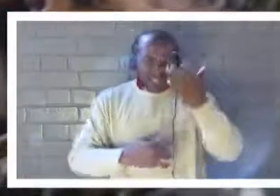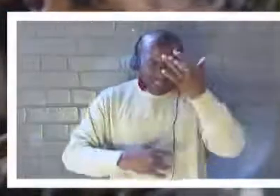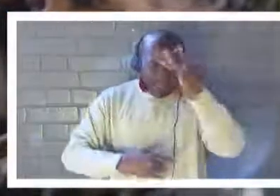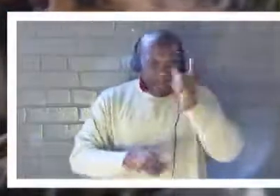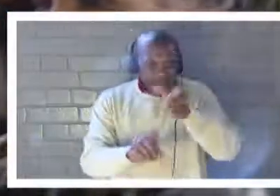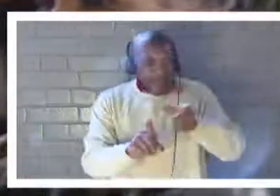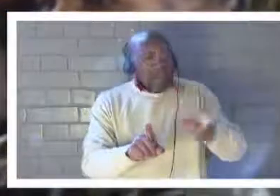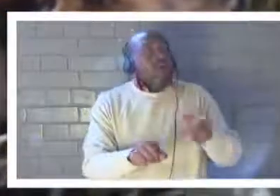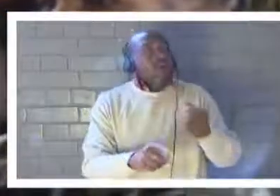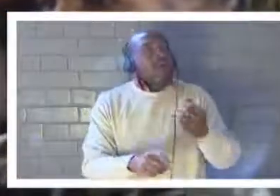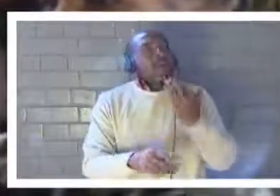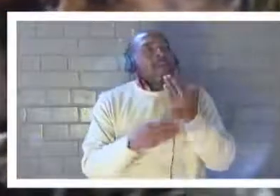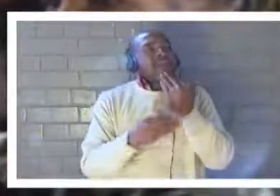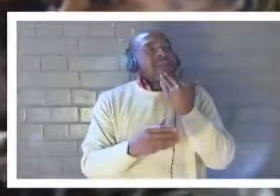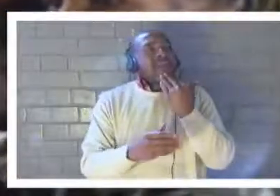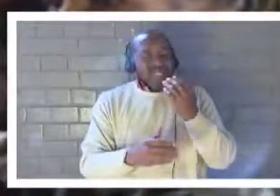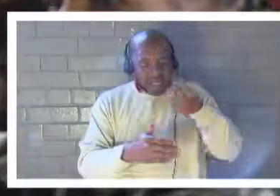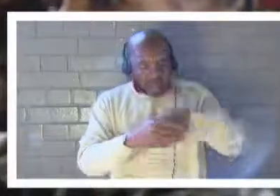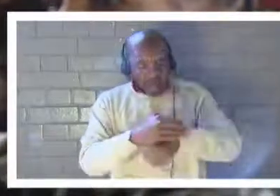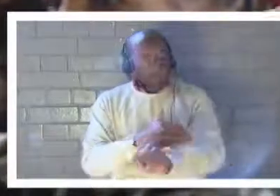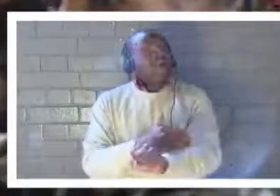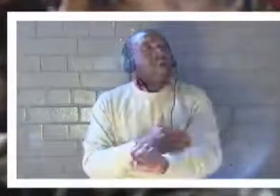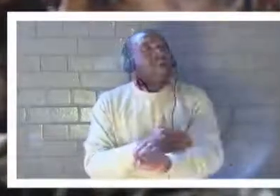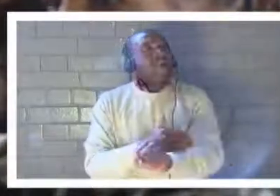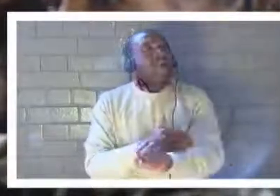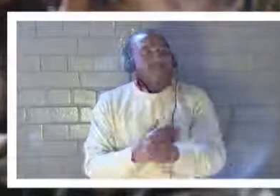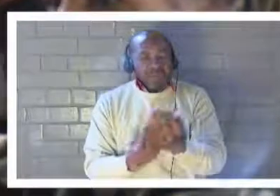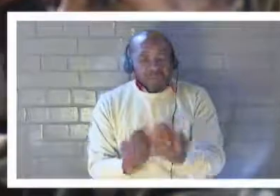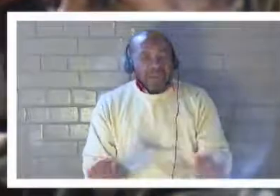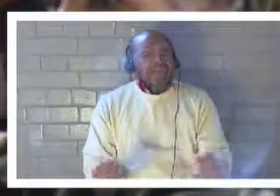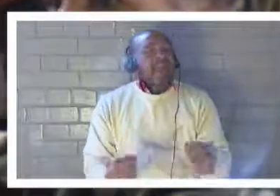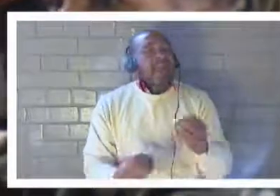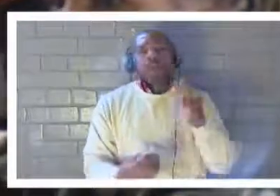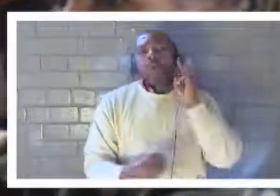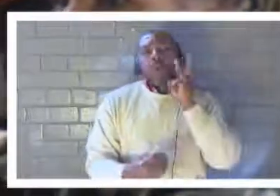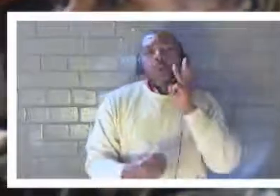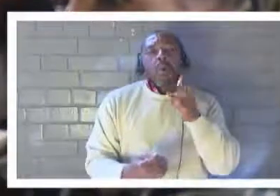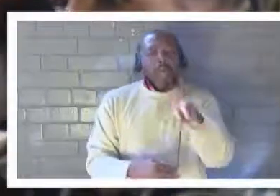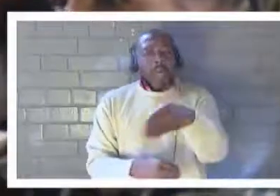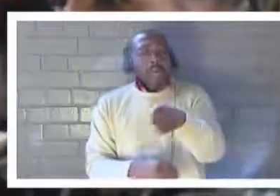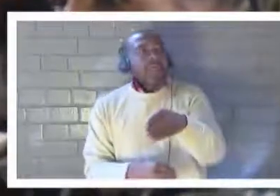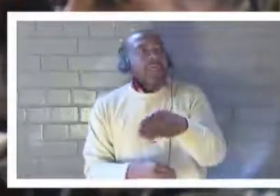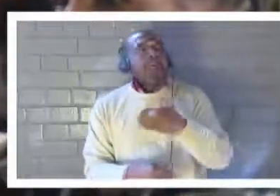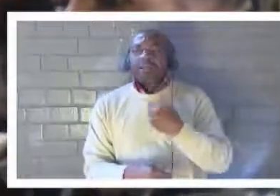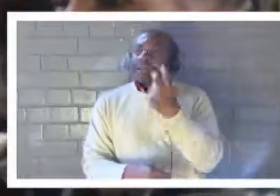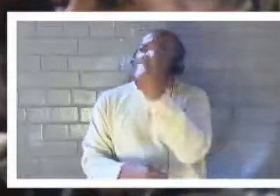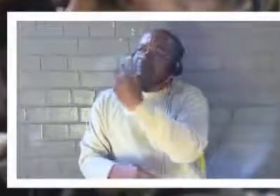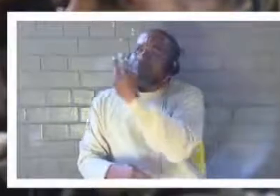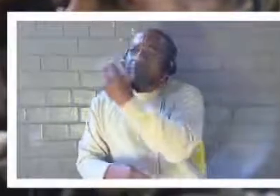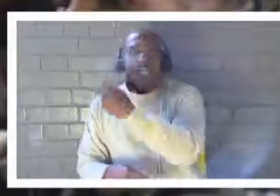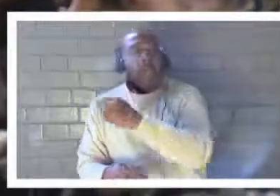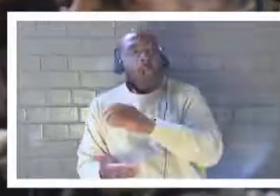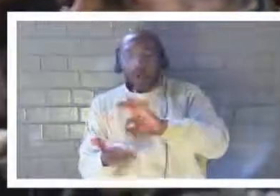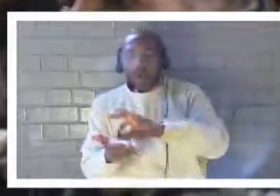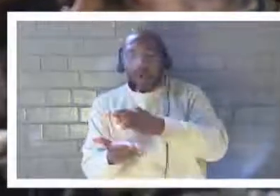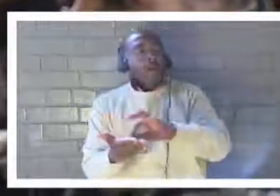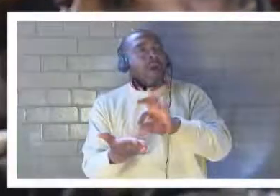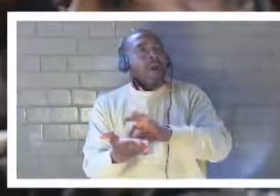we end up having to appoint a contractor after 2 days. That's not urgent. That will never be an